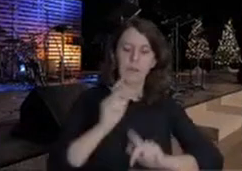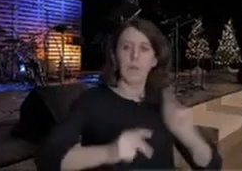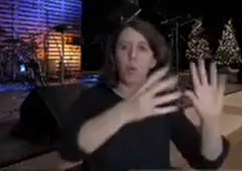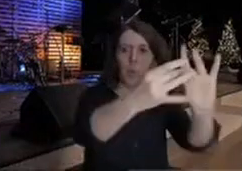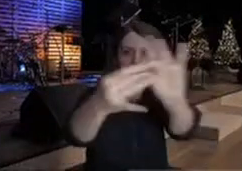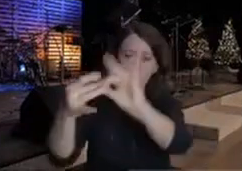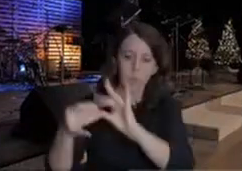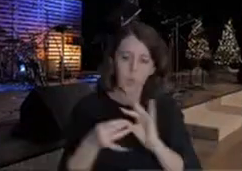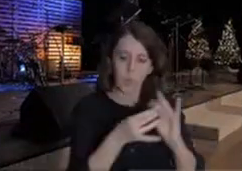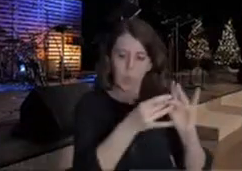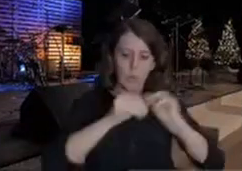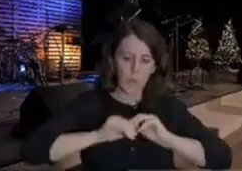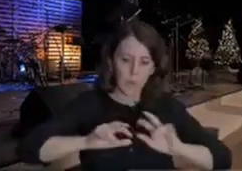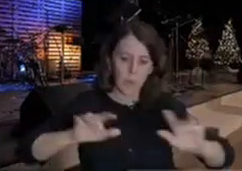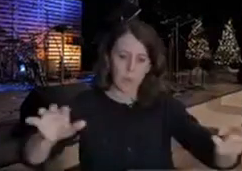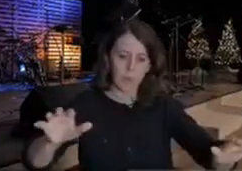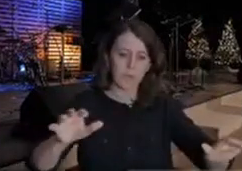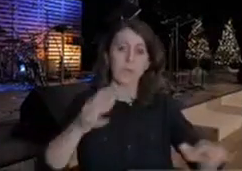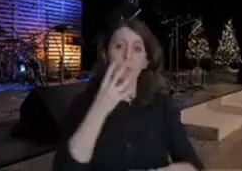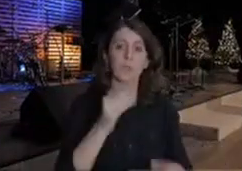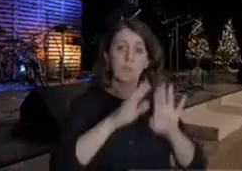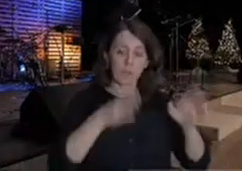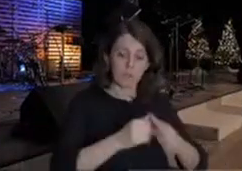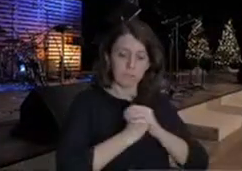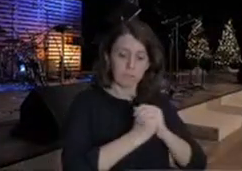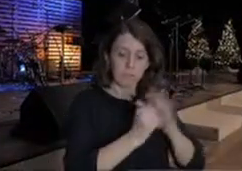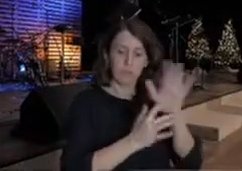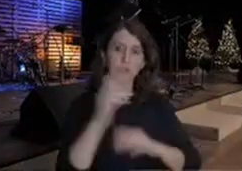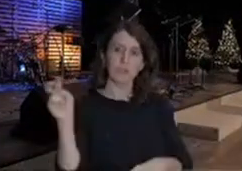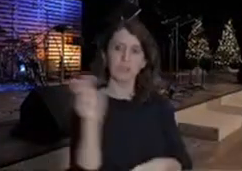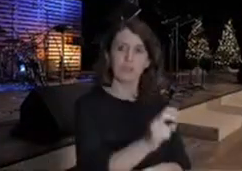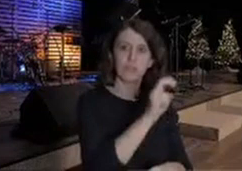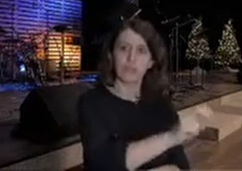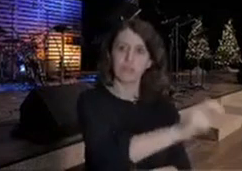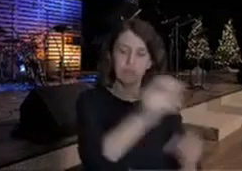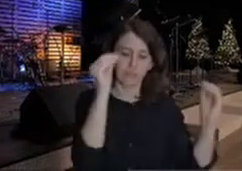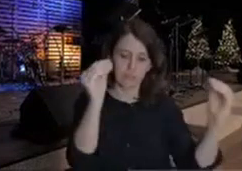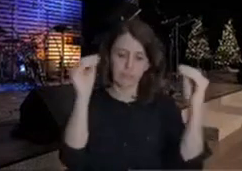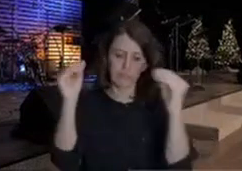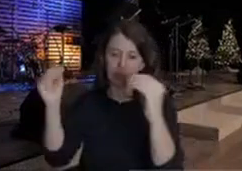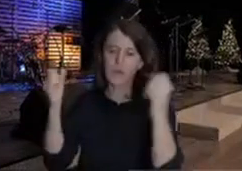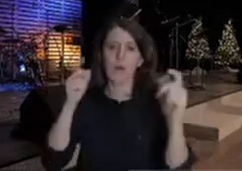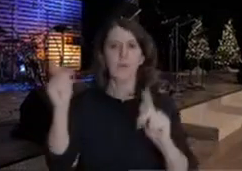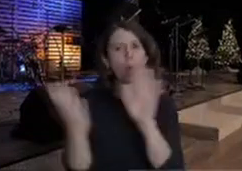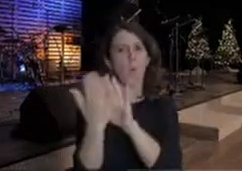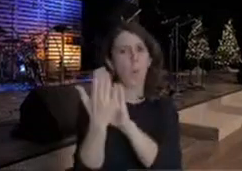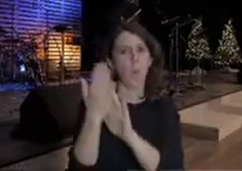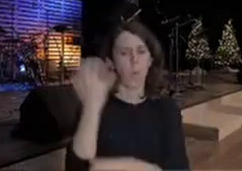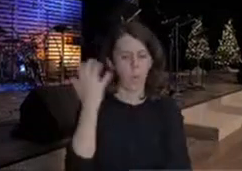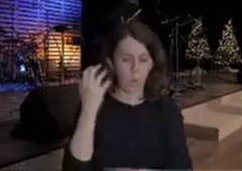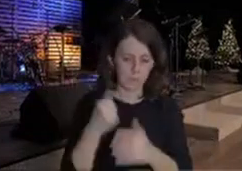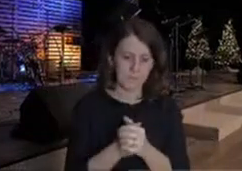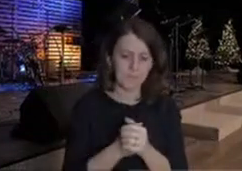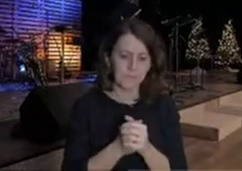spread throughout the whole countryside. He was teaching in their synagogues, and everyone praised him. He went to Nazareth, where he had been brought up,